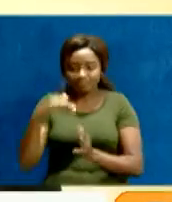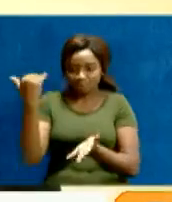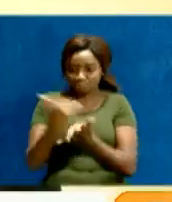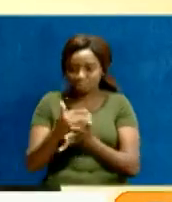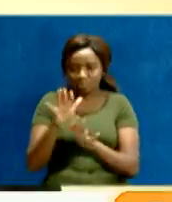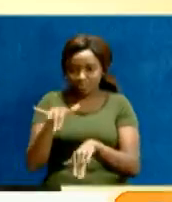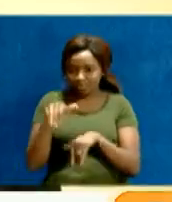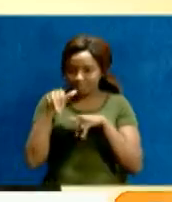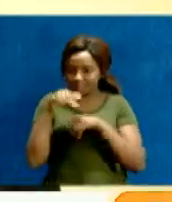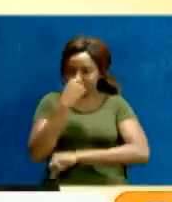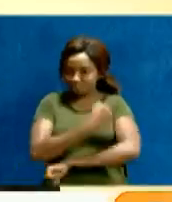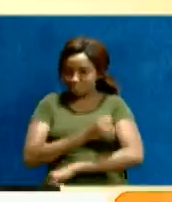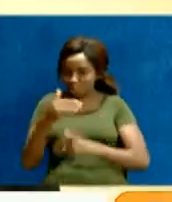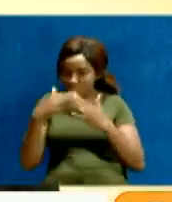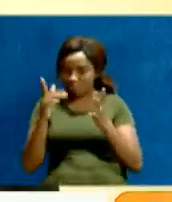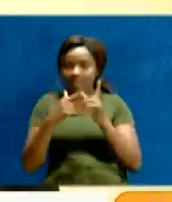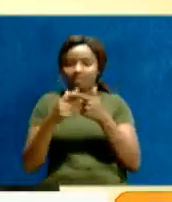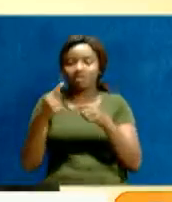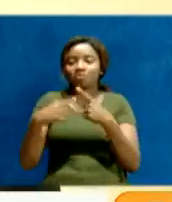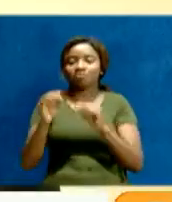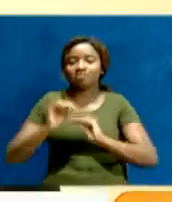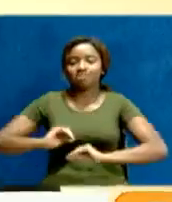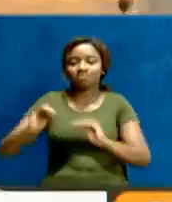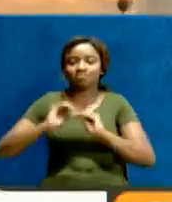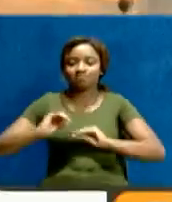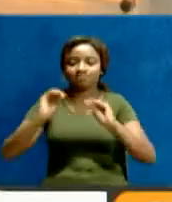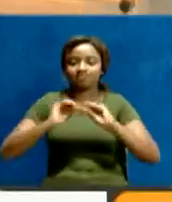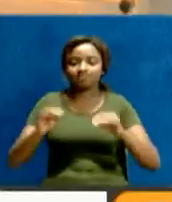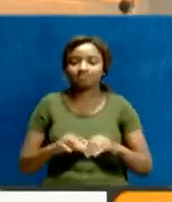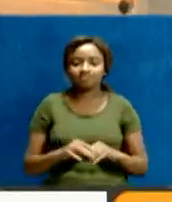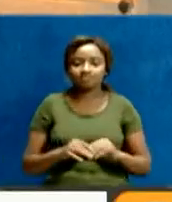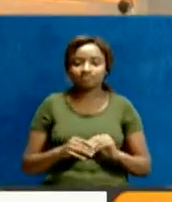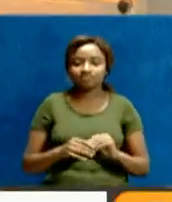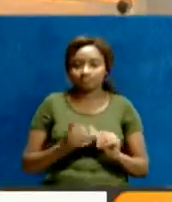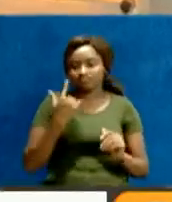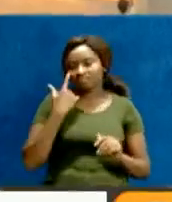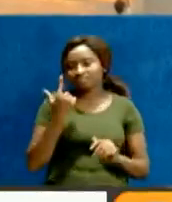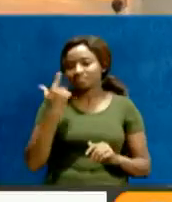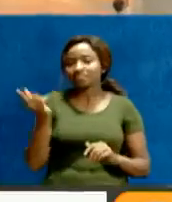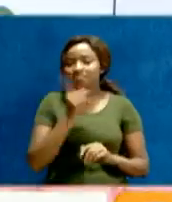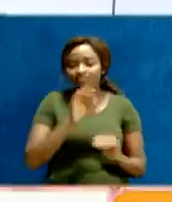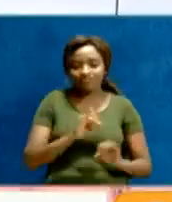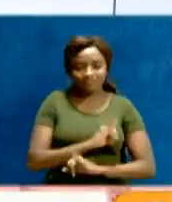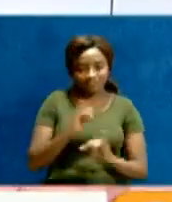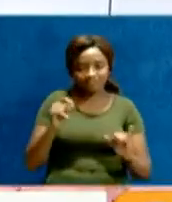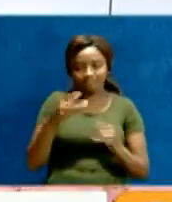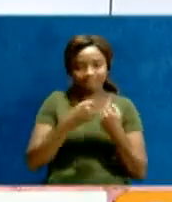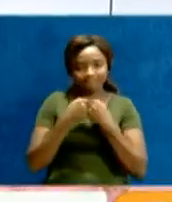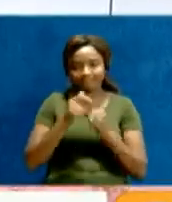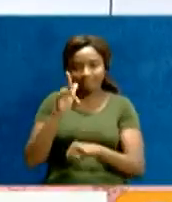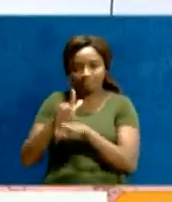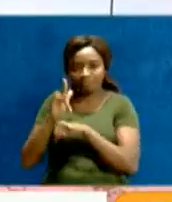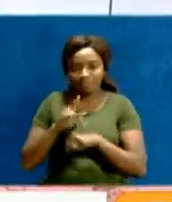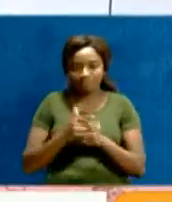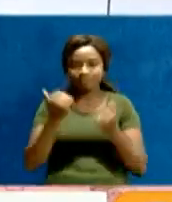ifunguliwe, tuendelee na masomo. Such challenges were expected to greatly affect the performance of